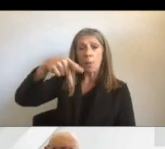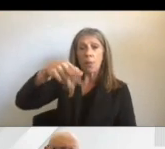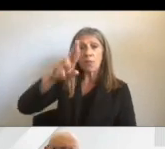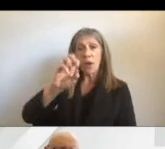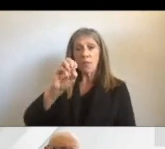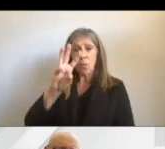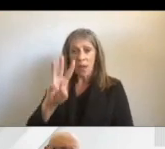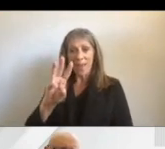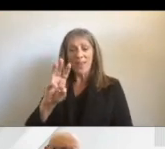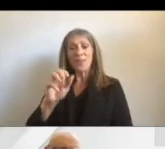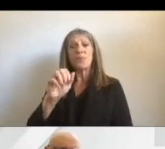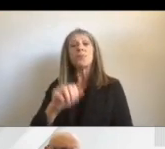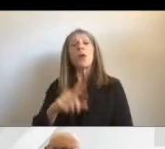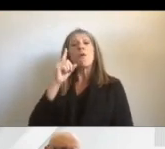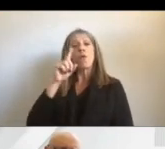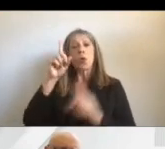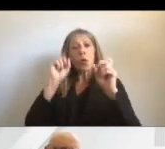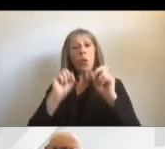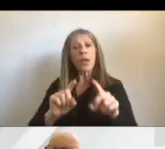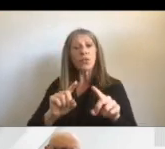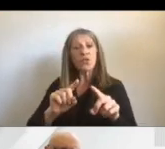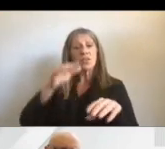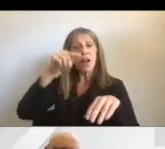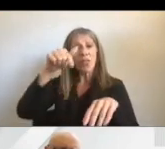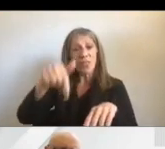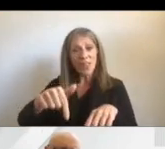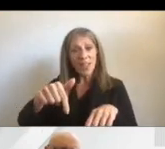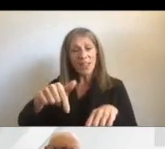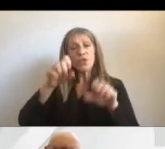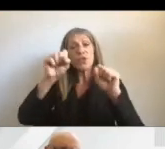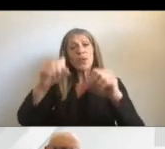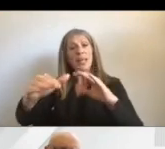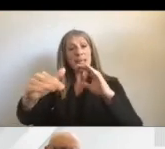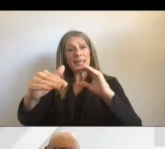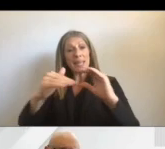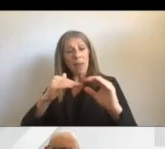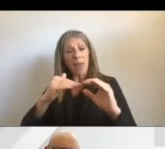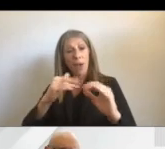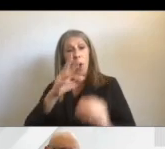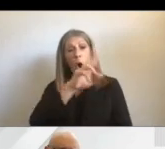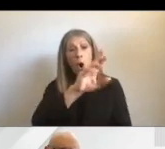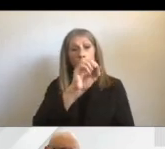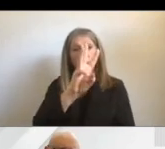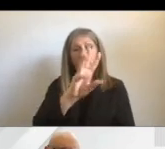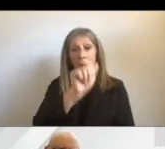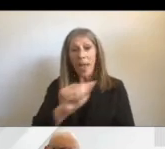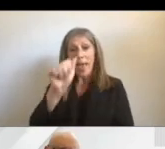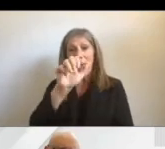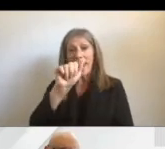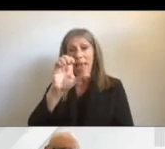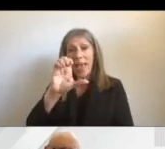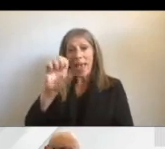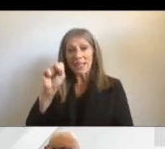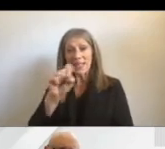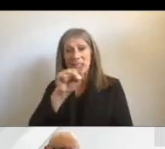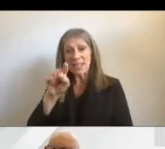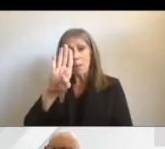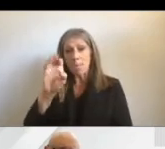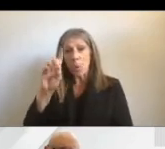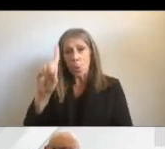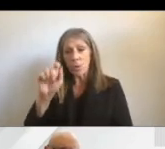wide minimum, extending the full length of the parking space on the passenger side. Now, this is a